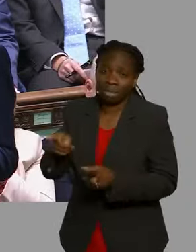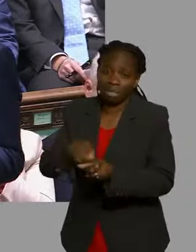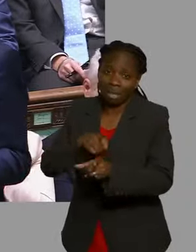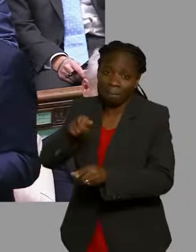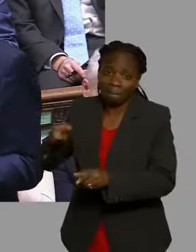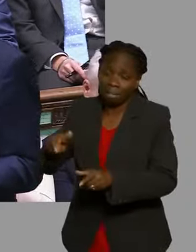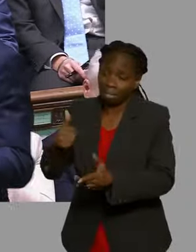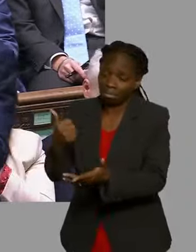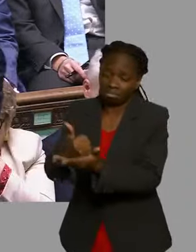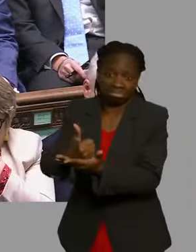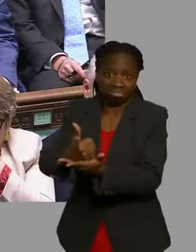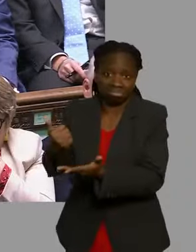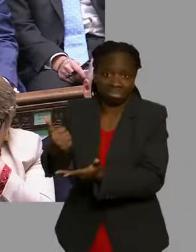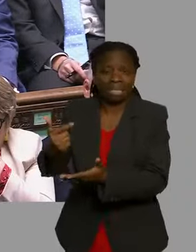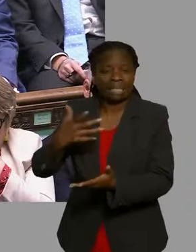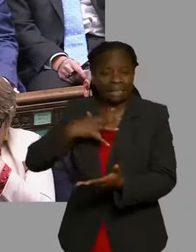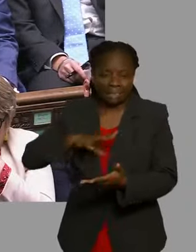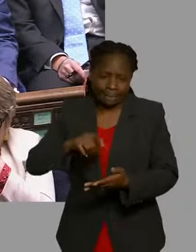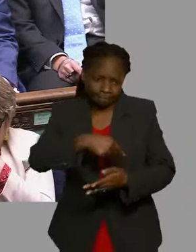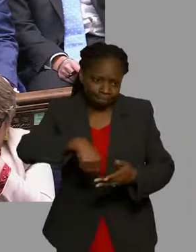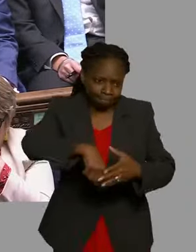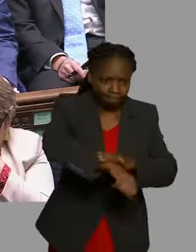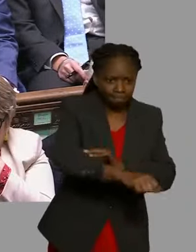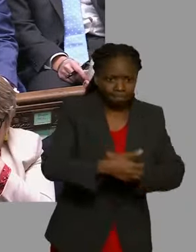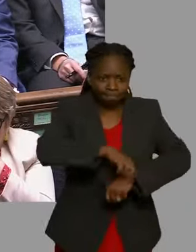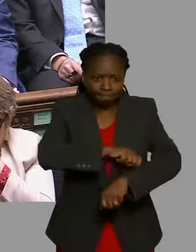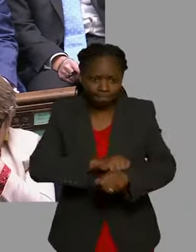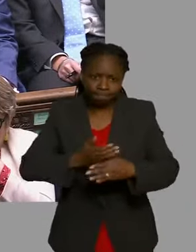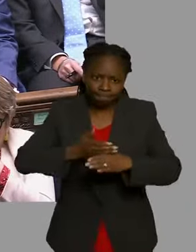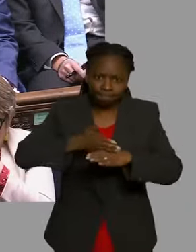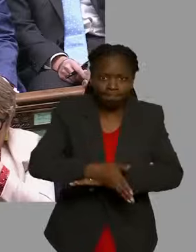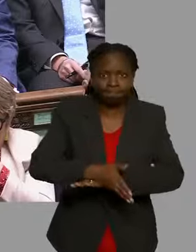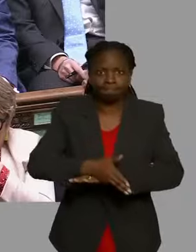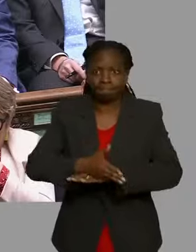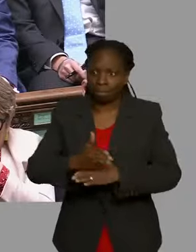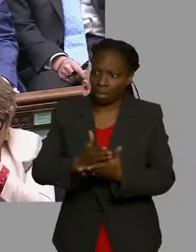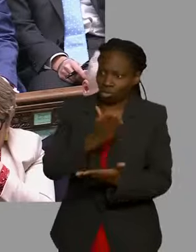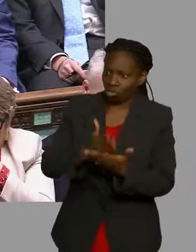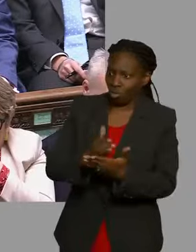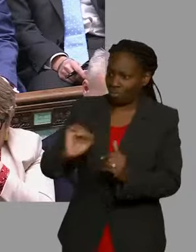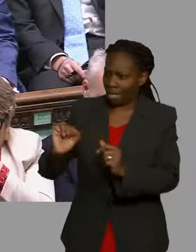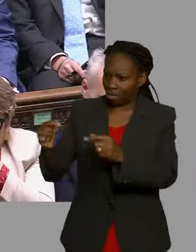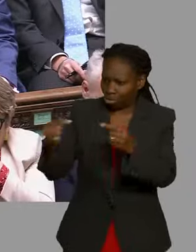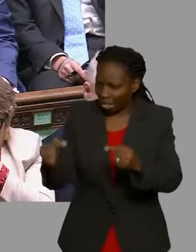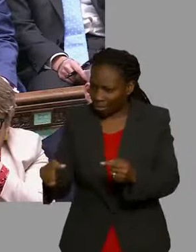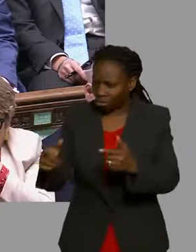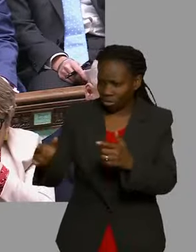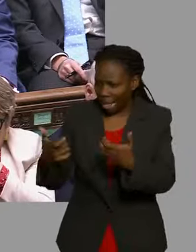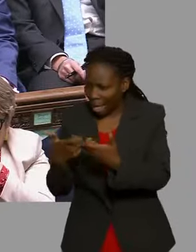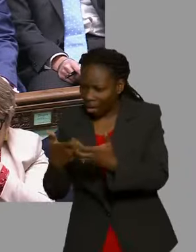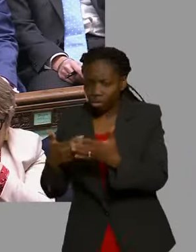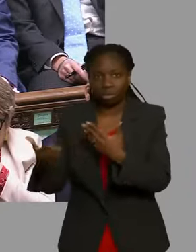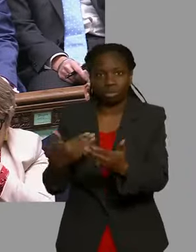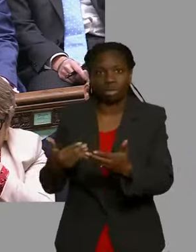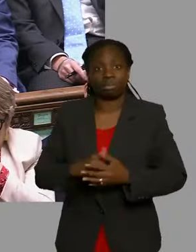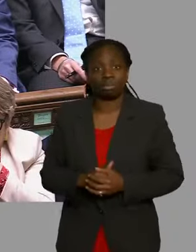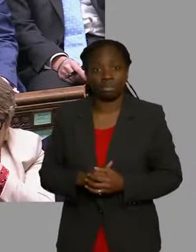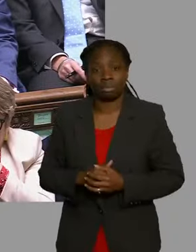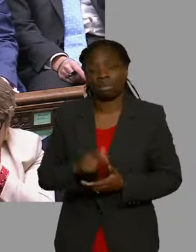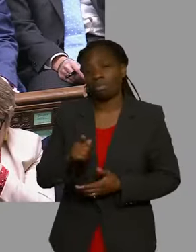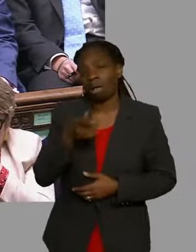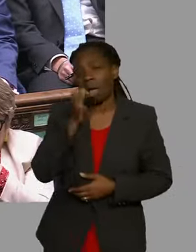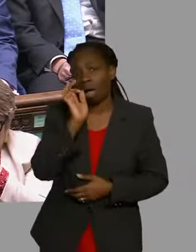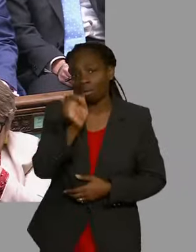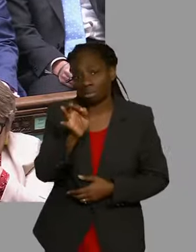they face. So in addition to the measures that the Prime Minister just talked about, will he support the Carers Trust's Young